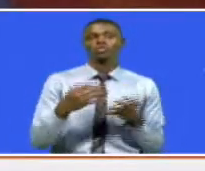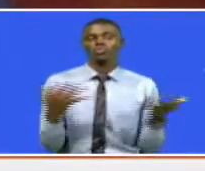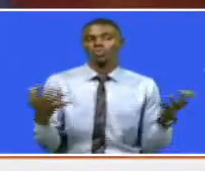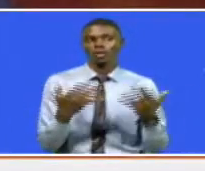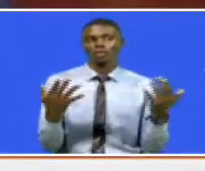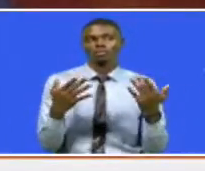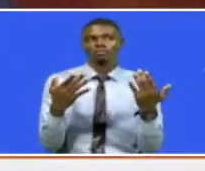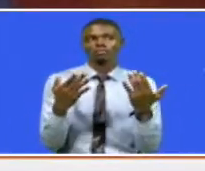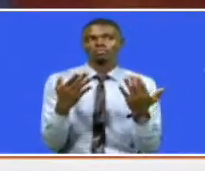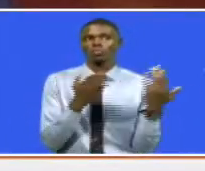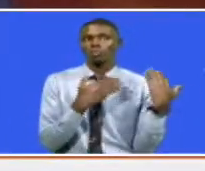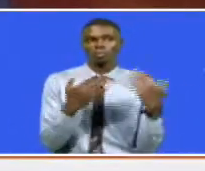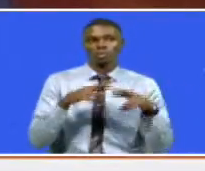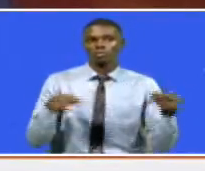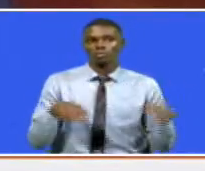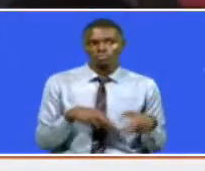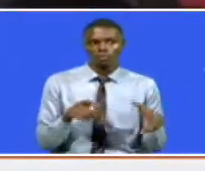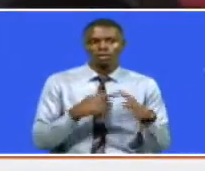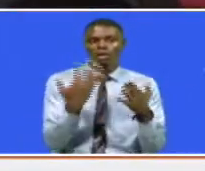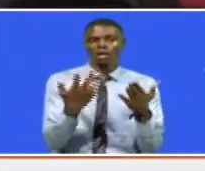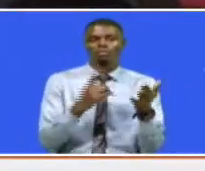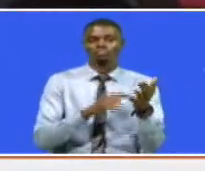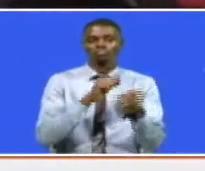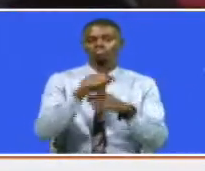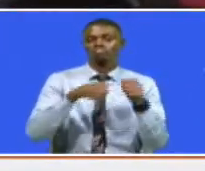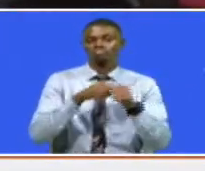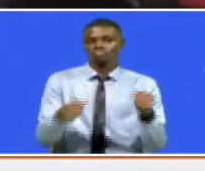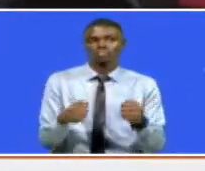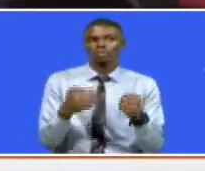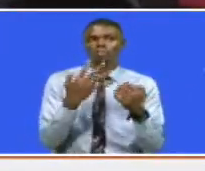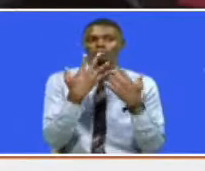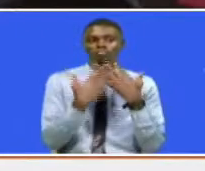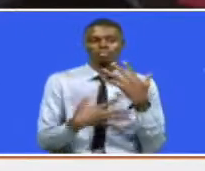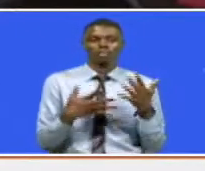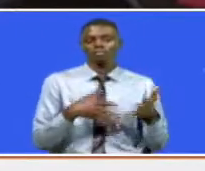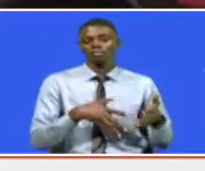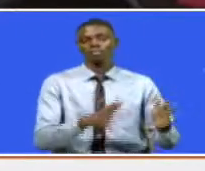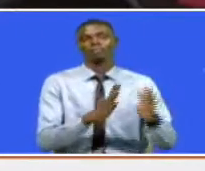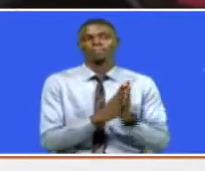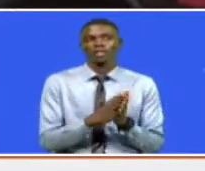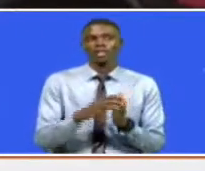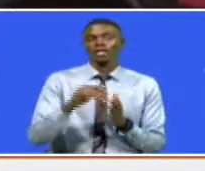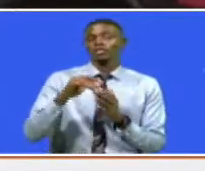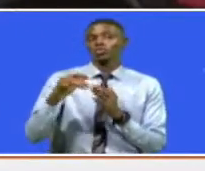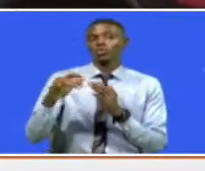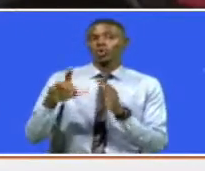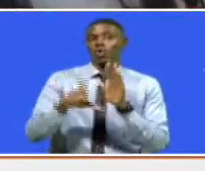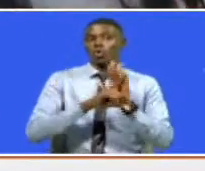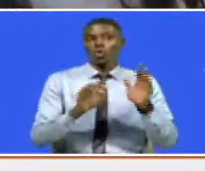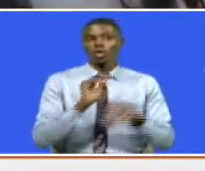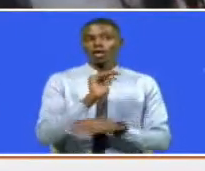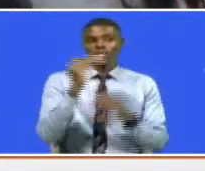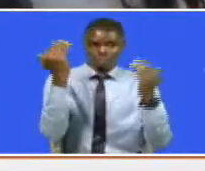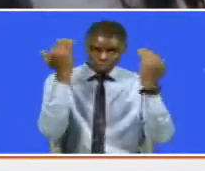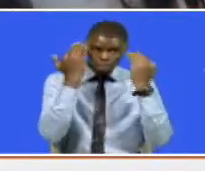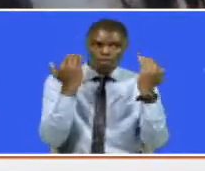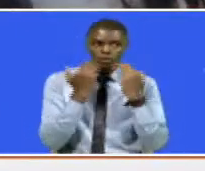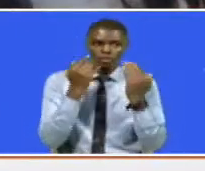hands tied, and blood flowing from her slit throat. But lawyers representing Joey and Jackie Maribe asked the court